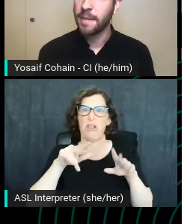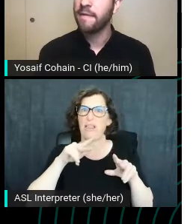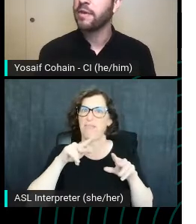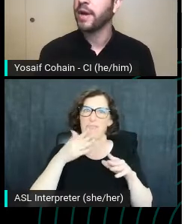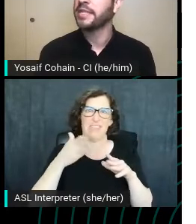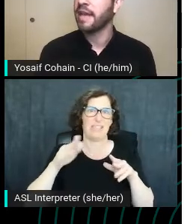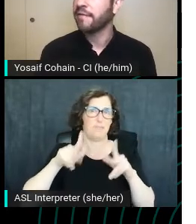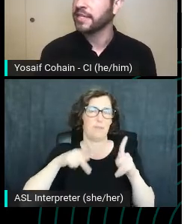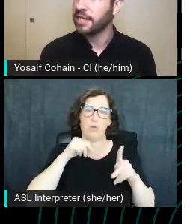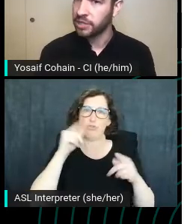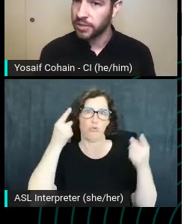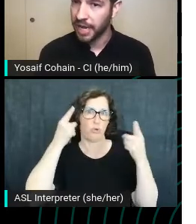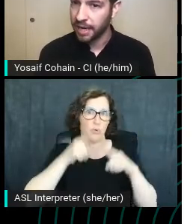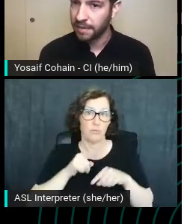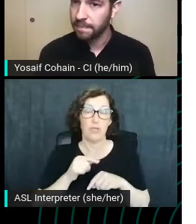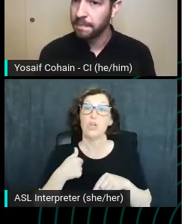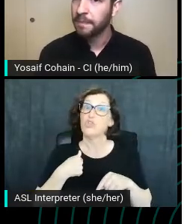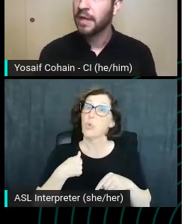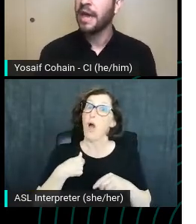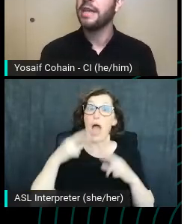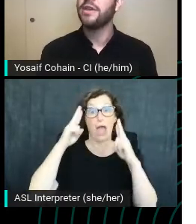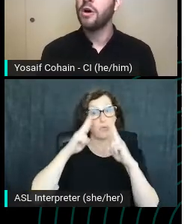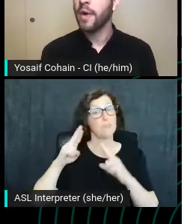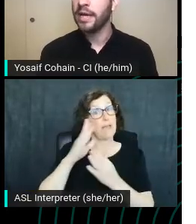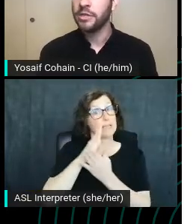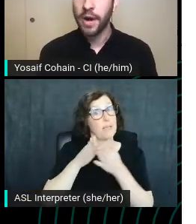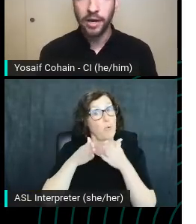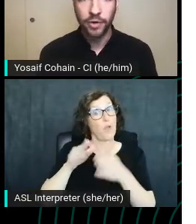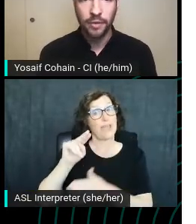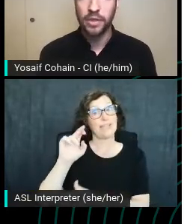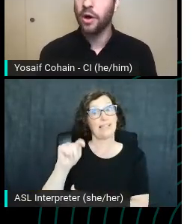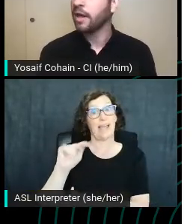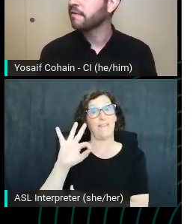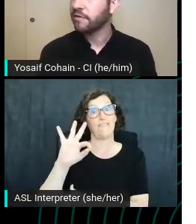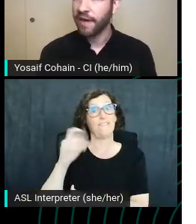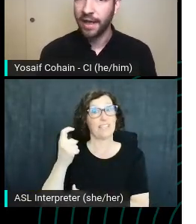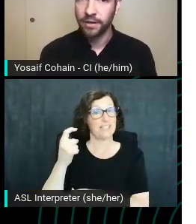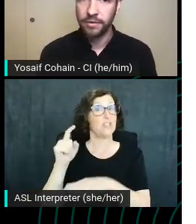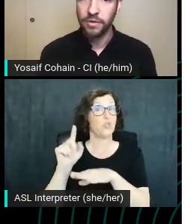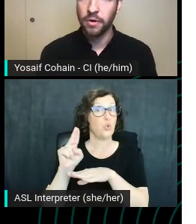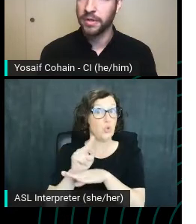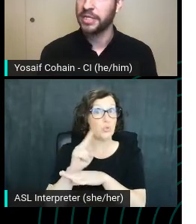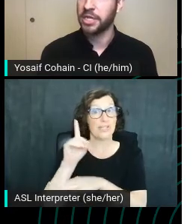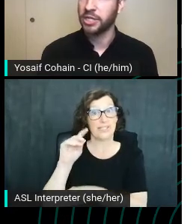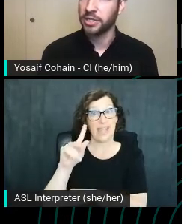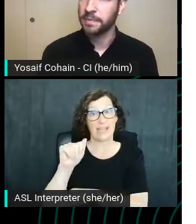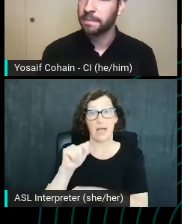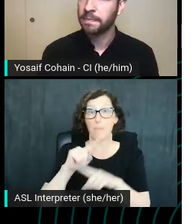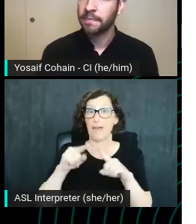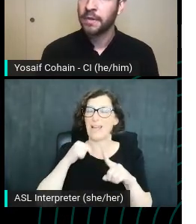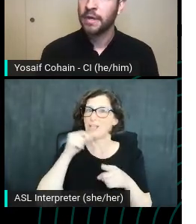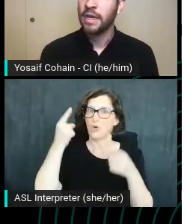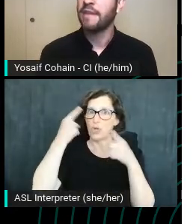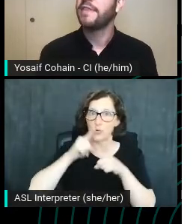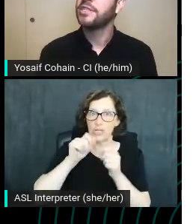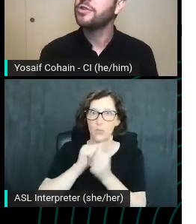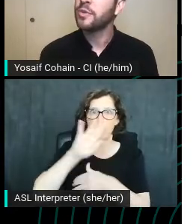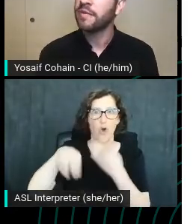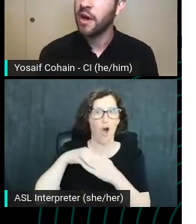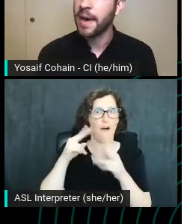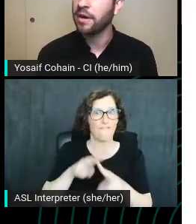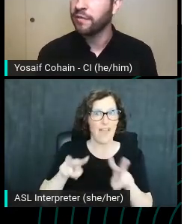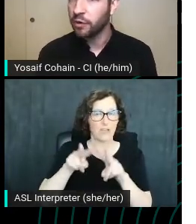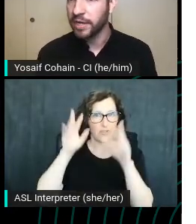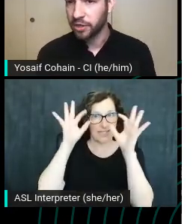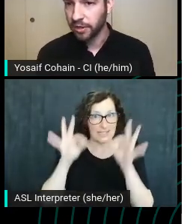admire some of the ways Netflix has used data, in no way do I agree with all of their values or decisions. If this news